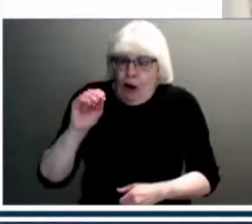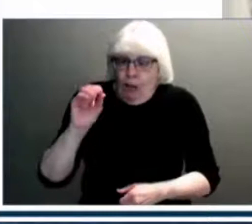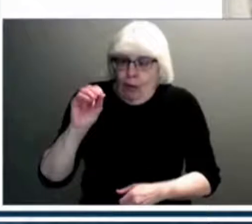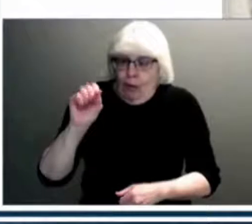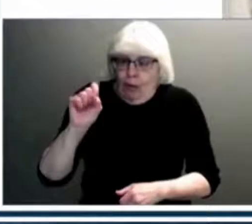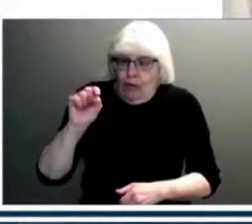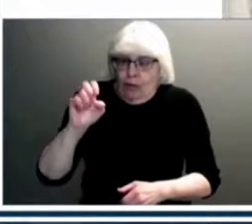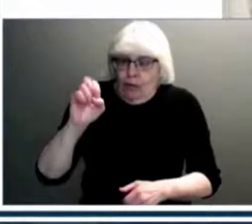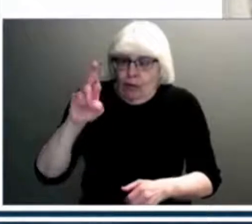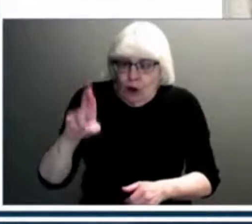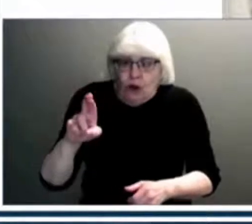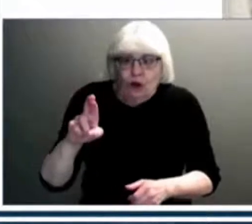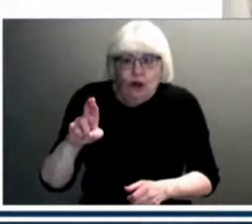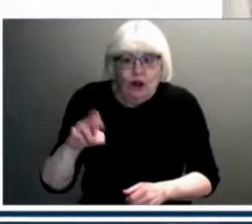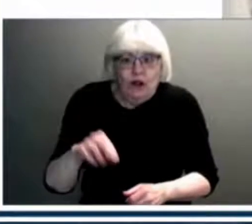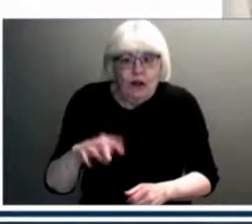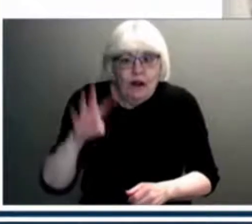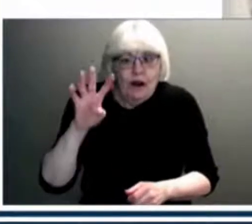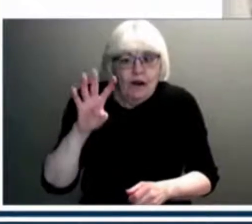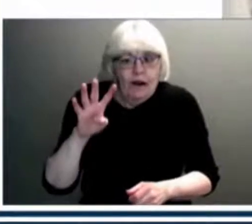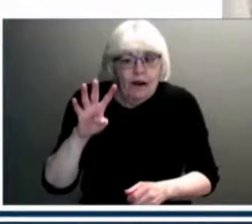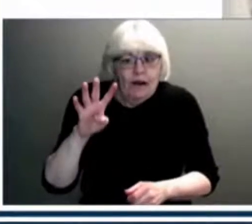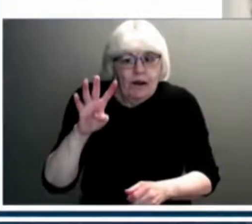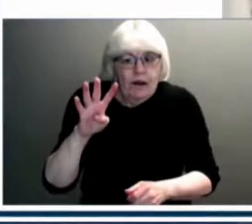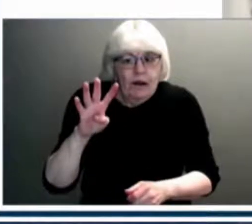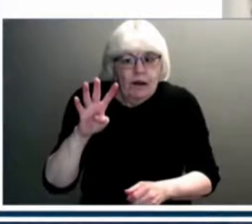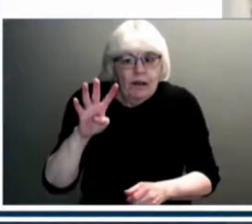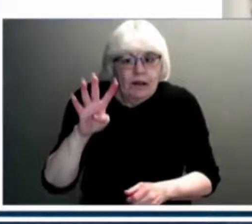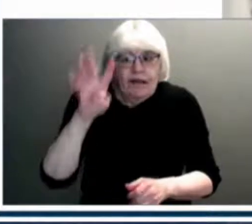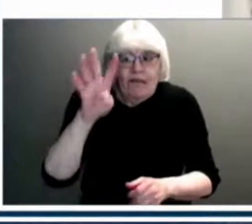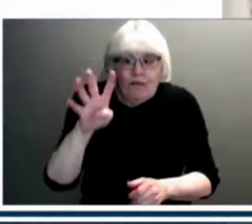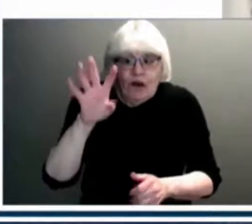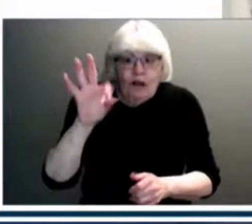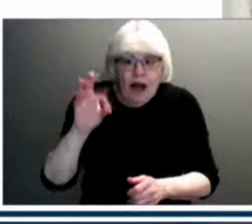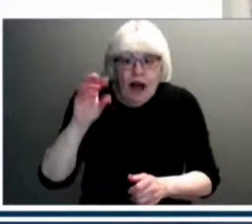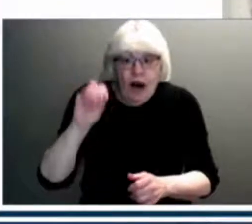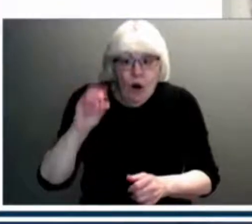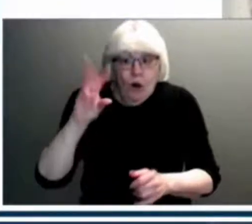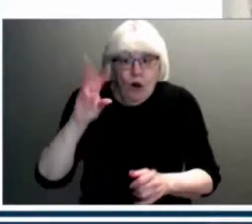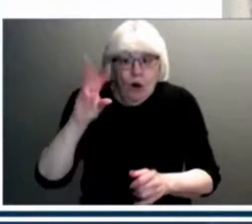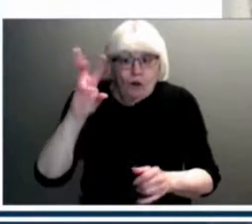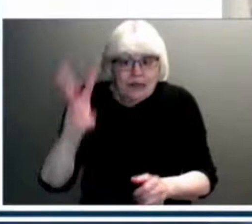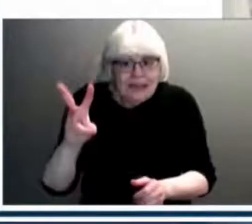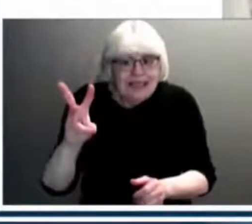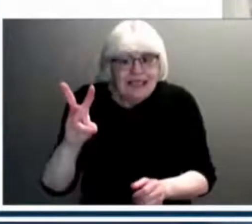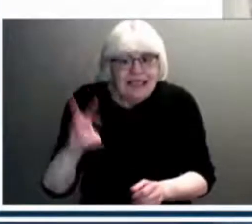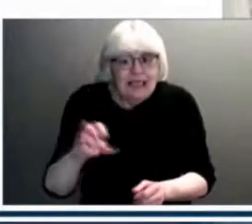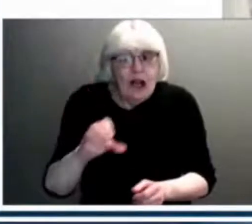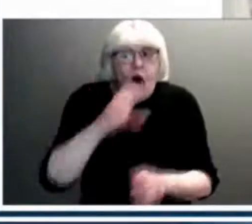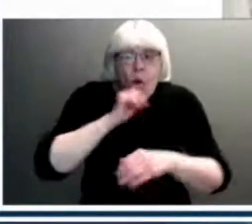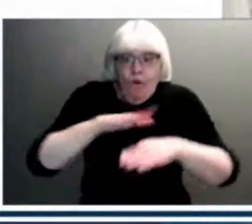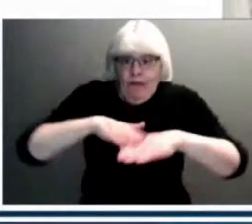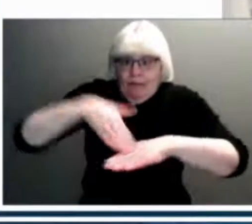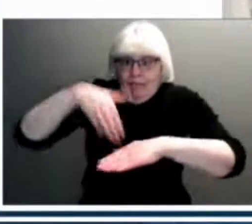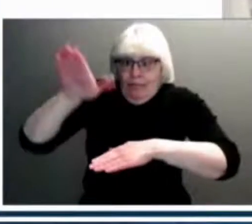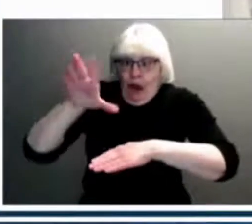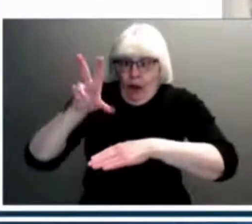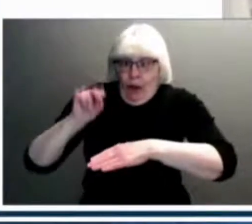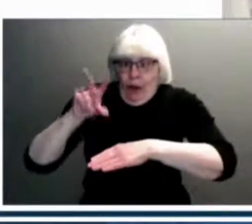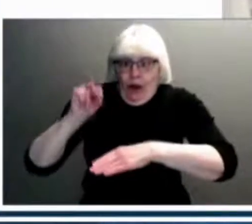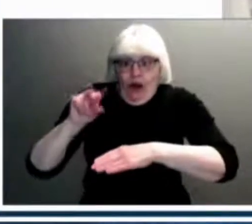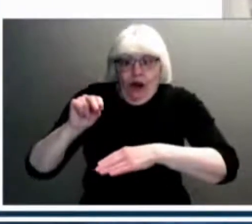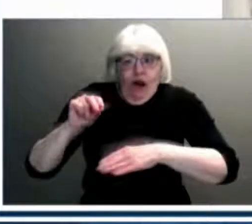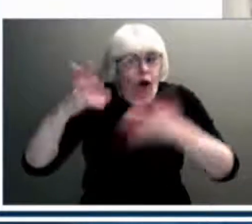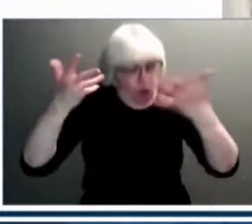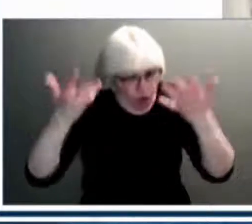49.6% of the public that is 30 and older and meets the NACI recommendations already have or have booked